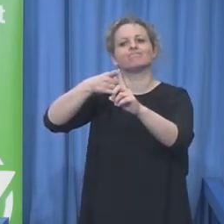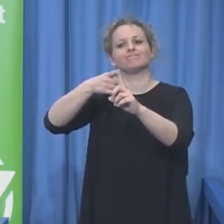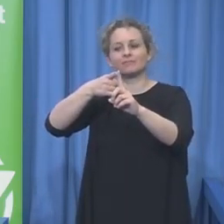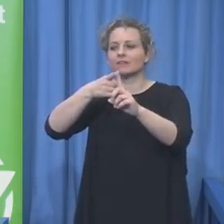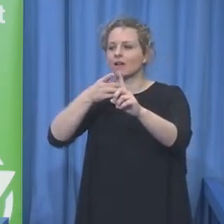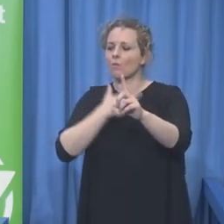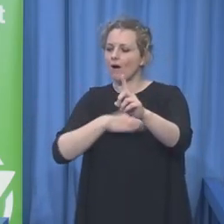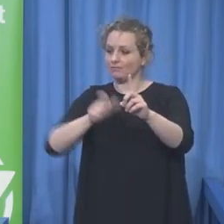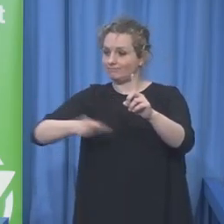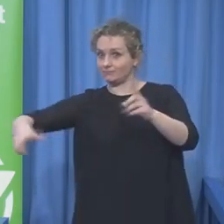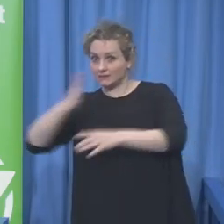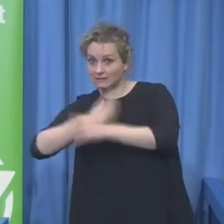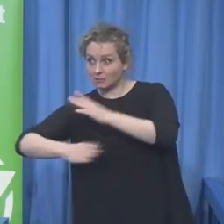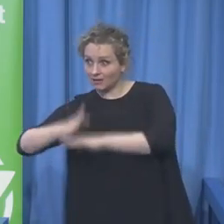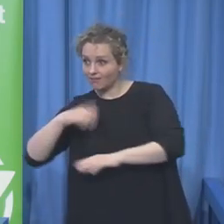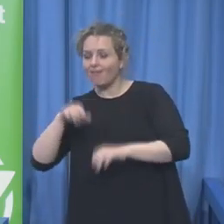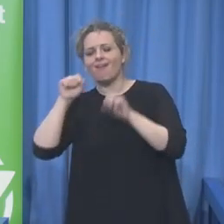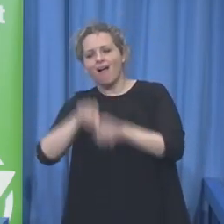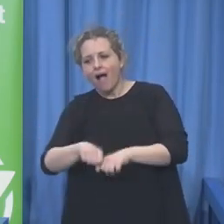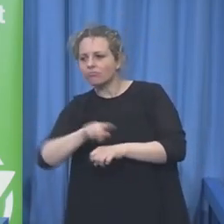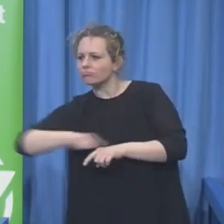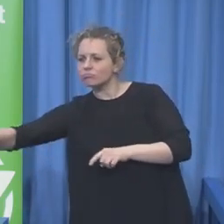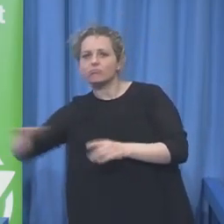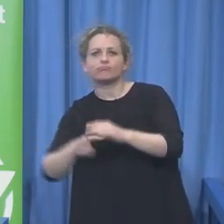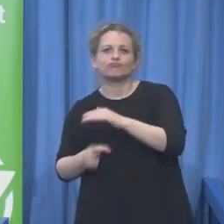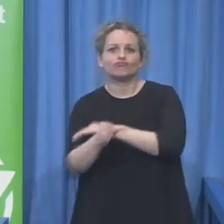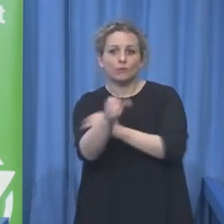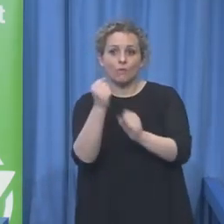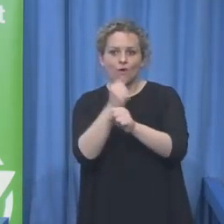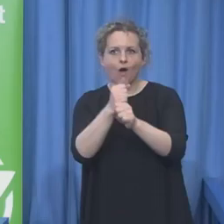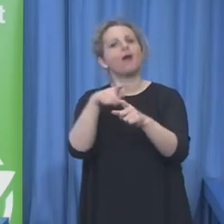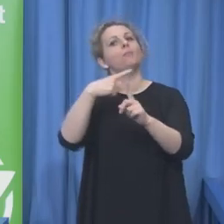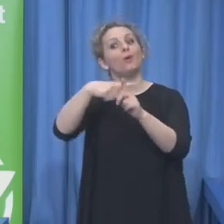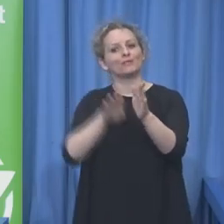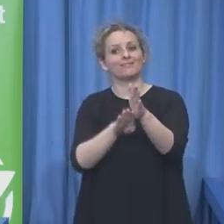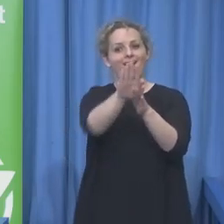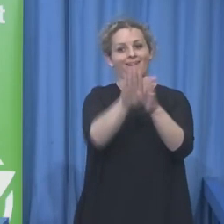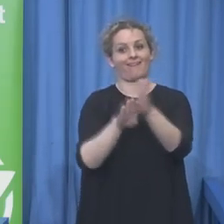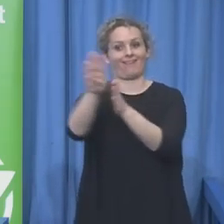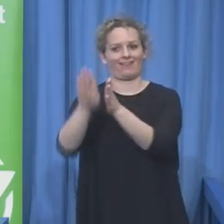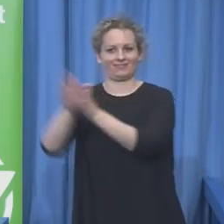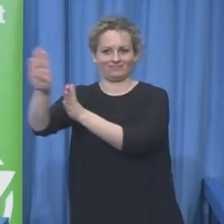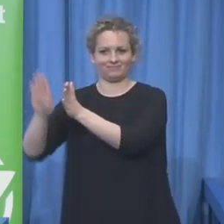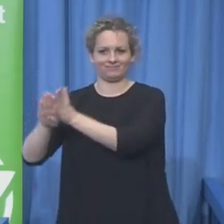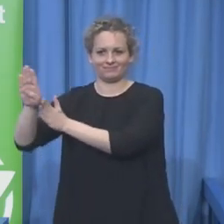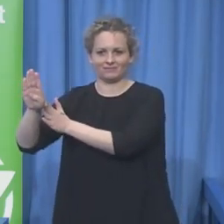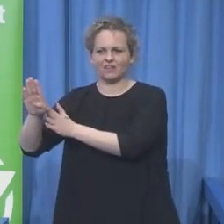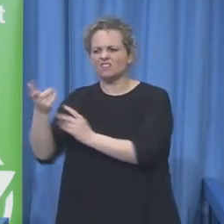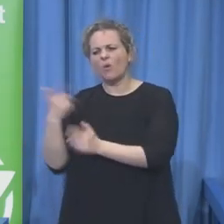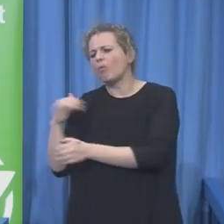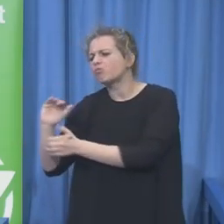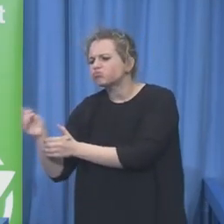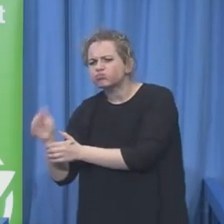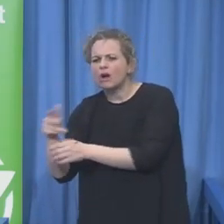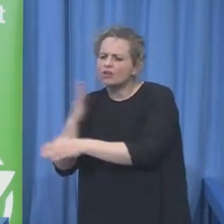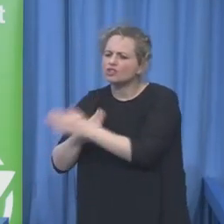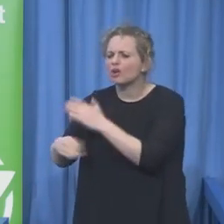they're standardized in their education, and we hope that will help move us to the next phase. And